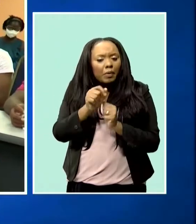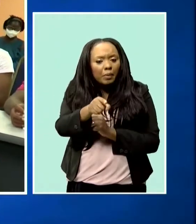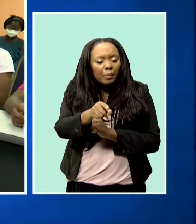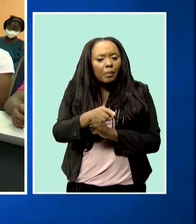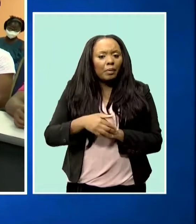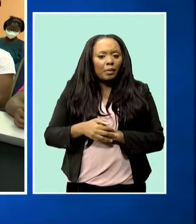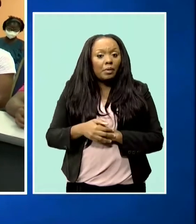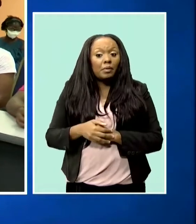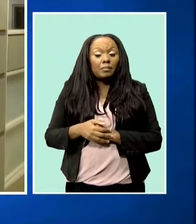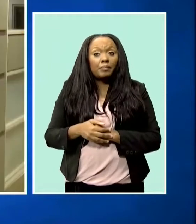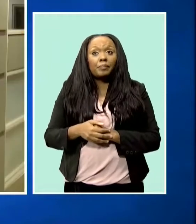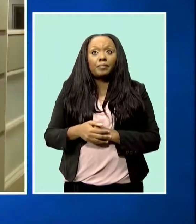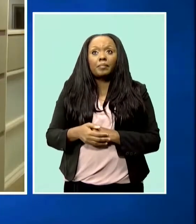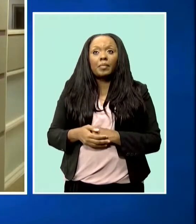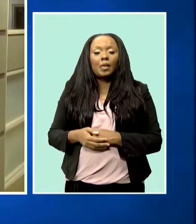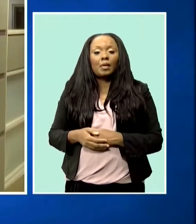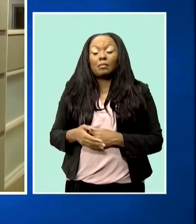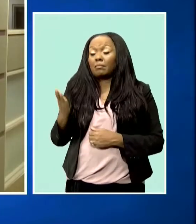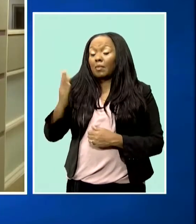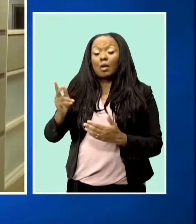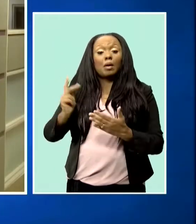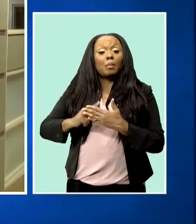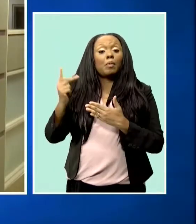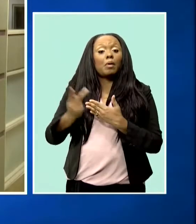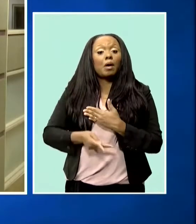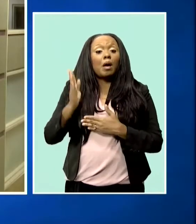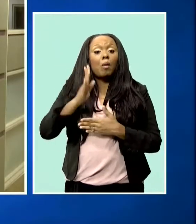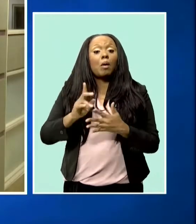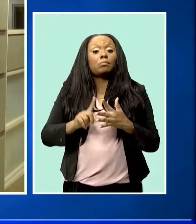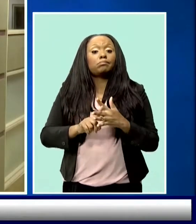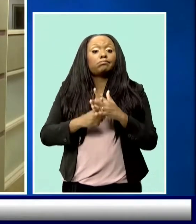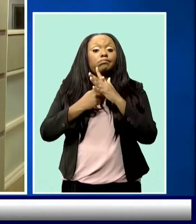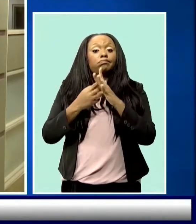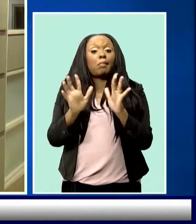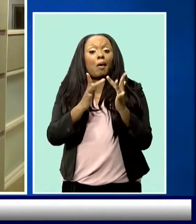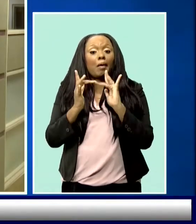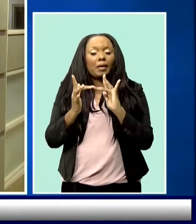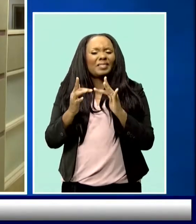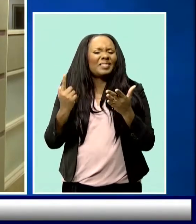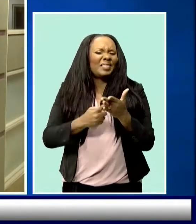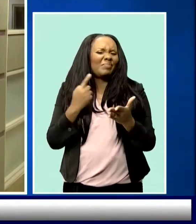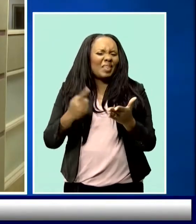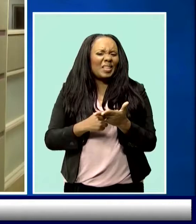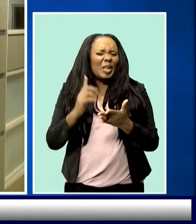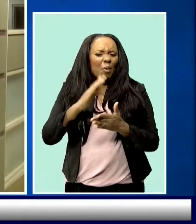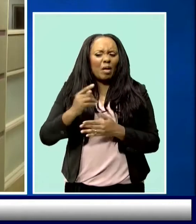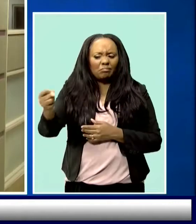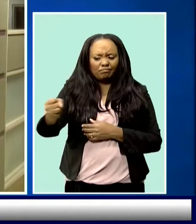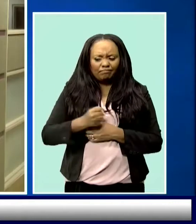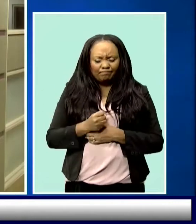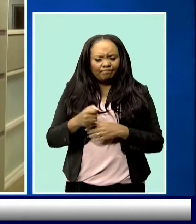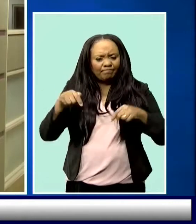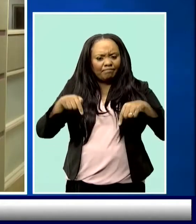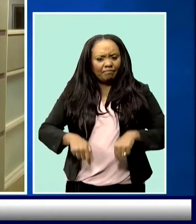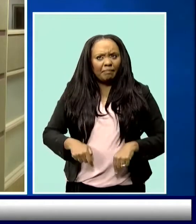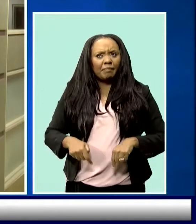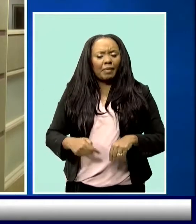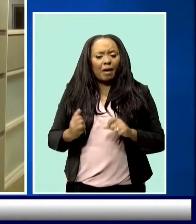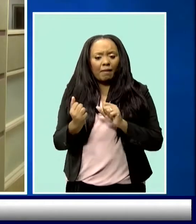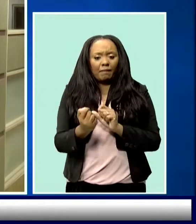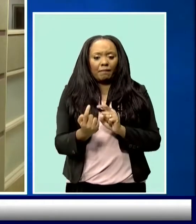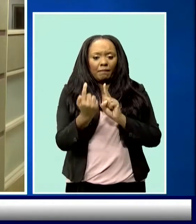program will roll out online. Sometimes it will happen here at the ministry face-to-face. We will make the facilities available to